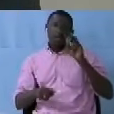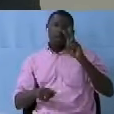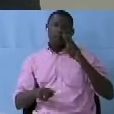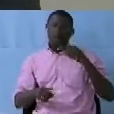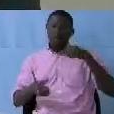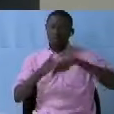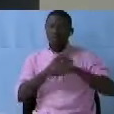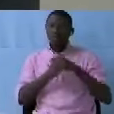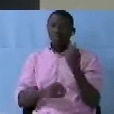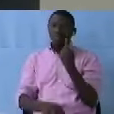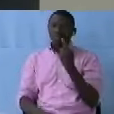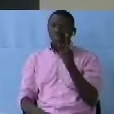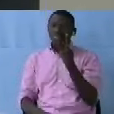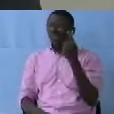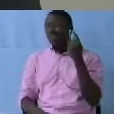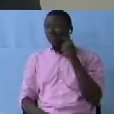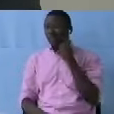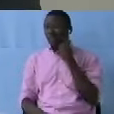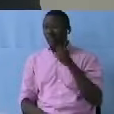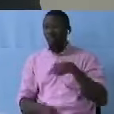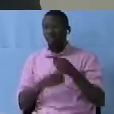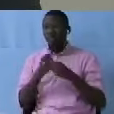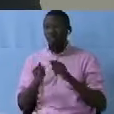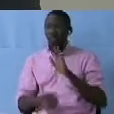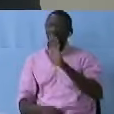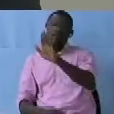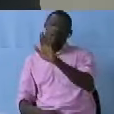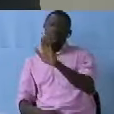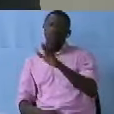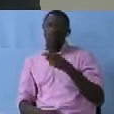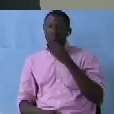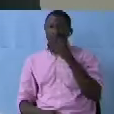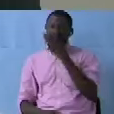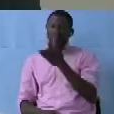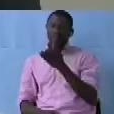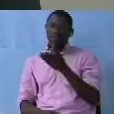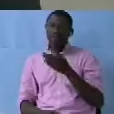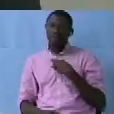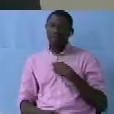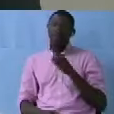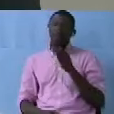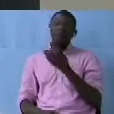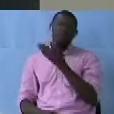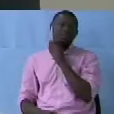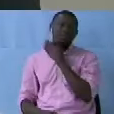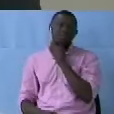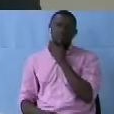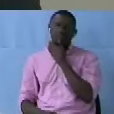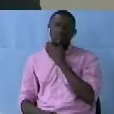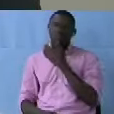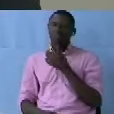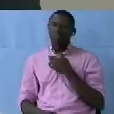And later, he claimed that it's in fact easier